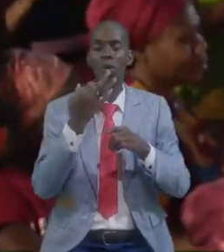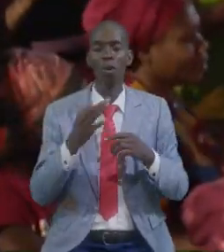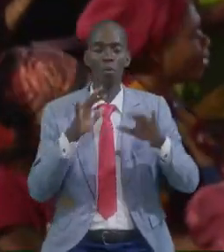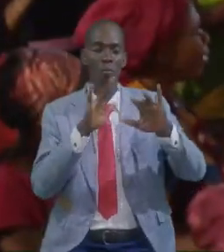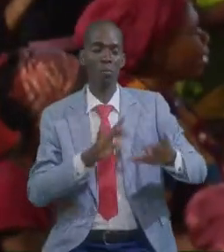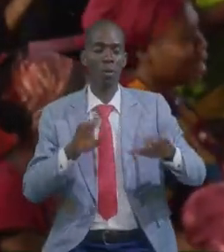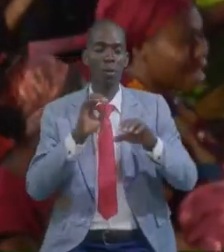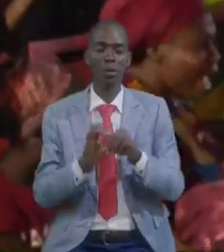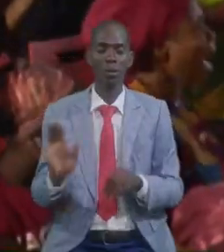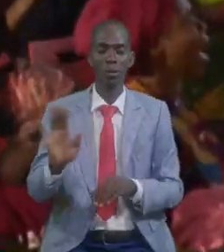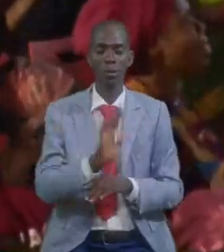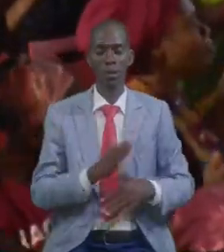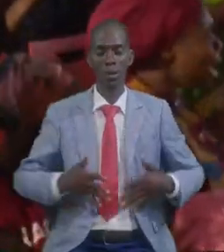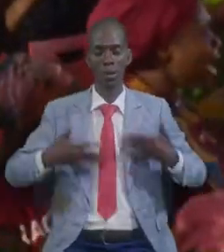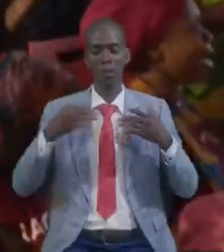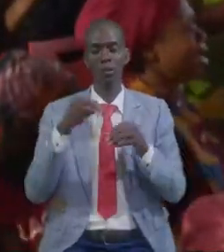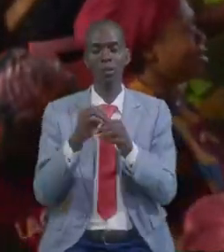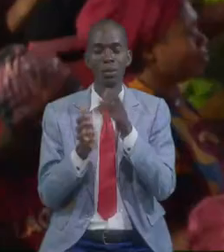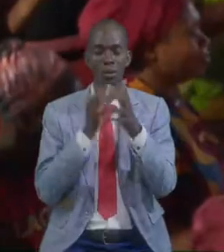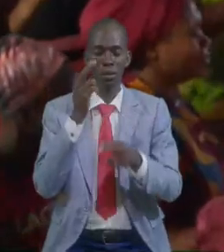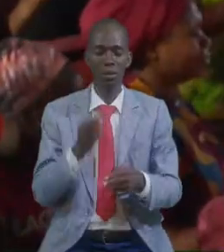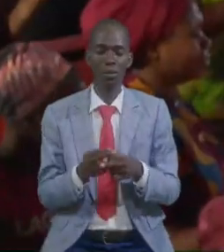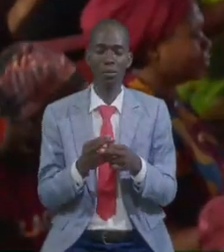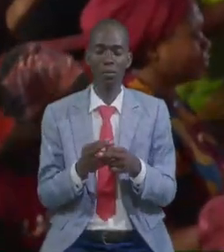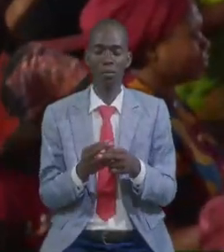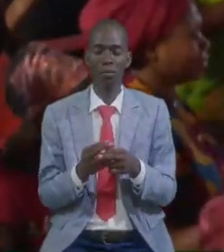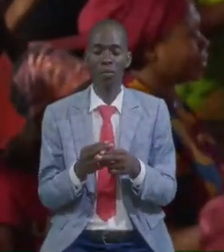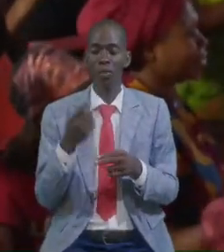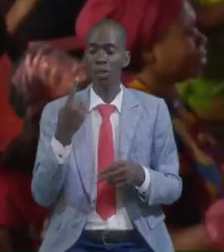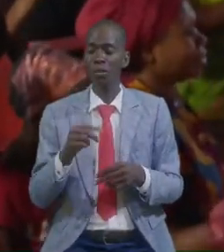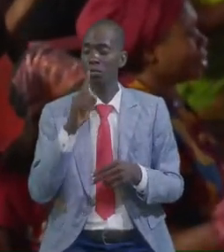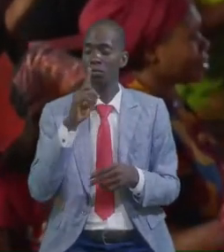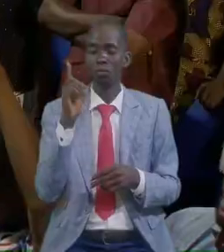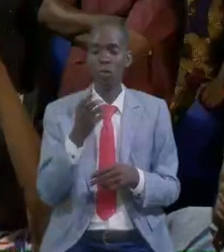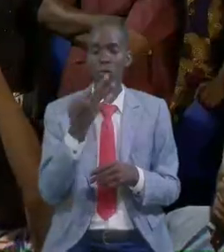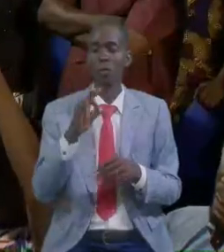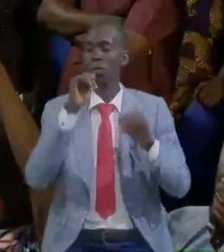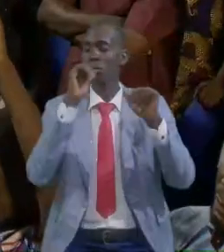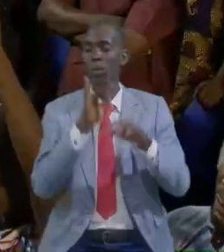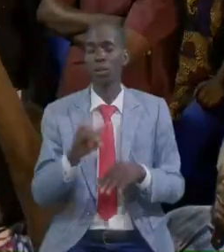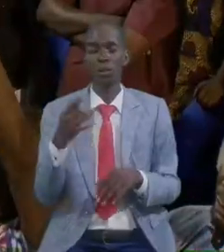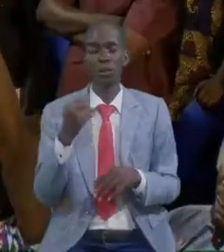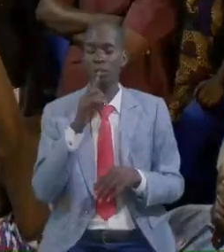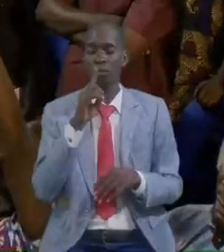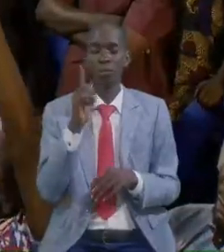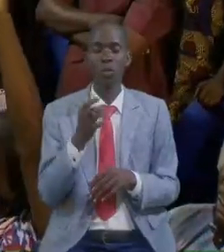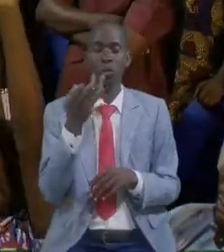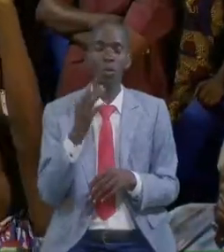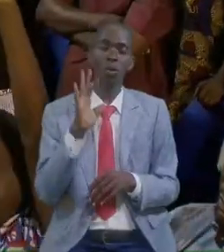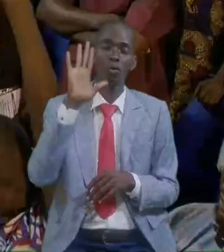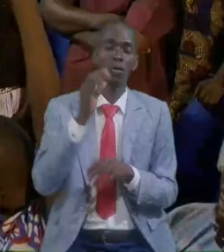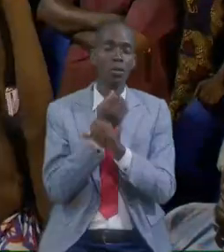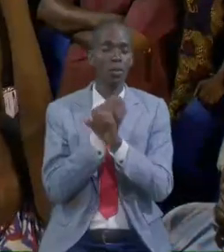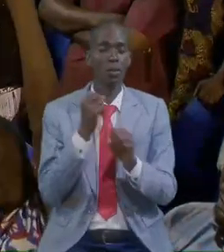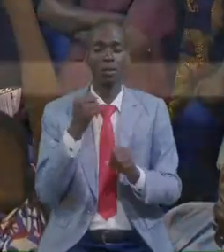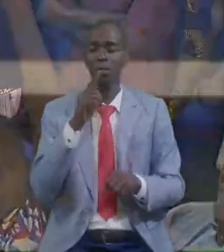in Jesus' name. The reality of your blessing, the reality of your salvation,